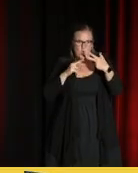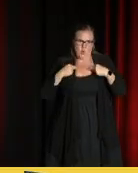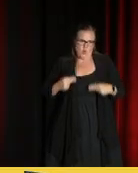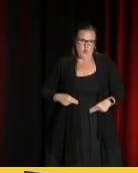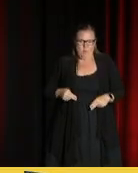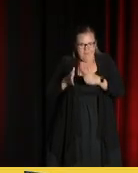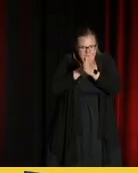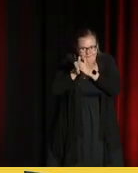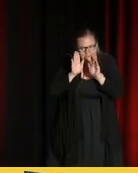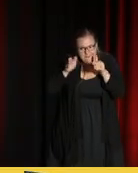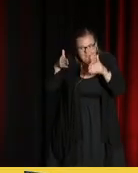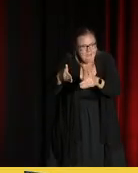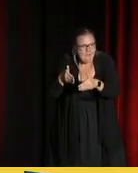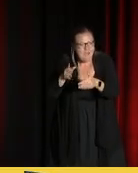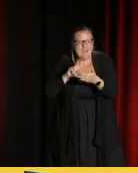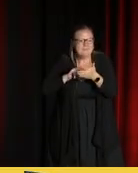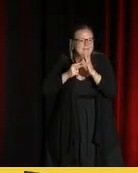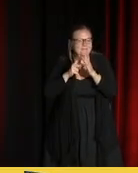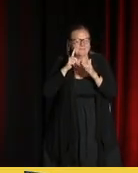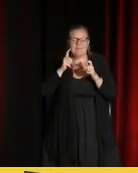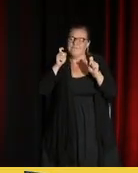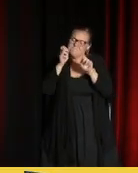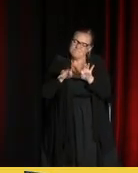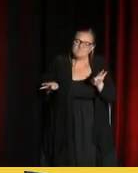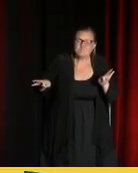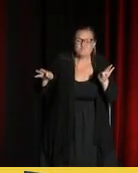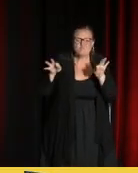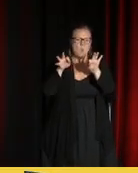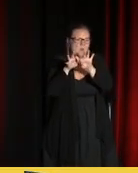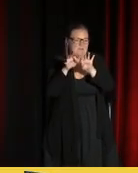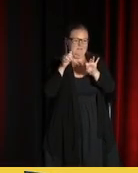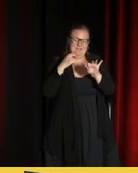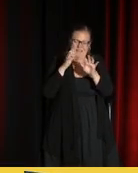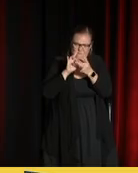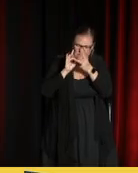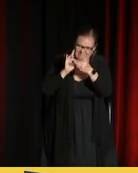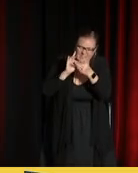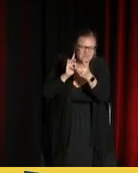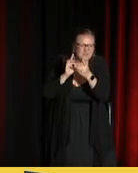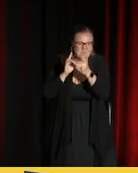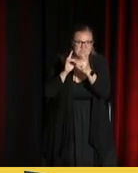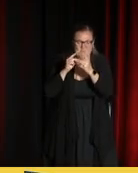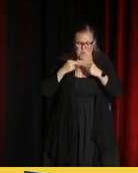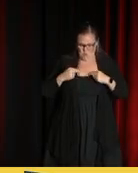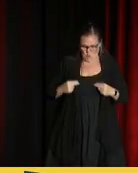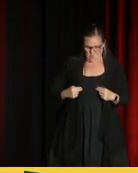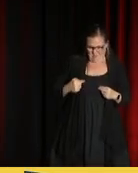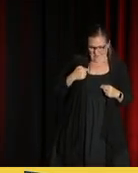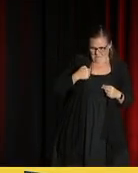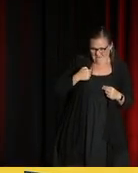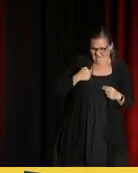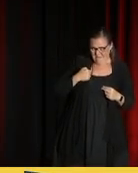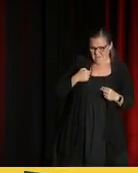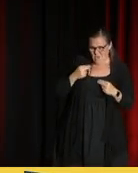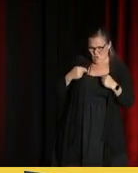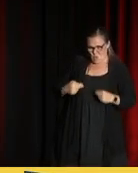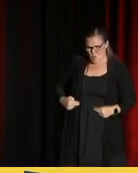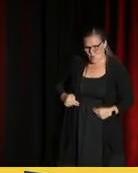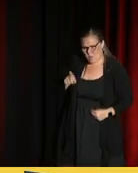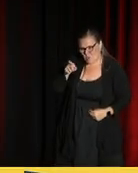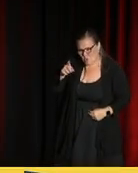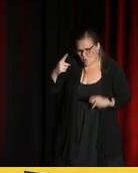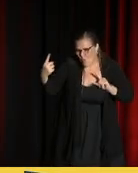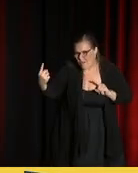human-driven because no protocol replaces the relationship that one human being has with